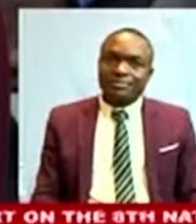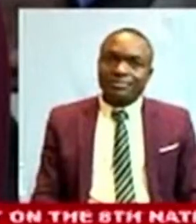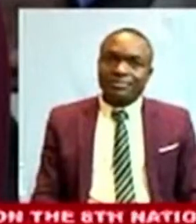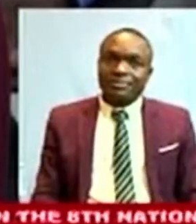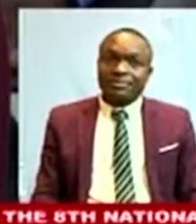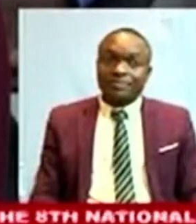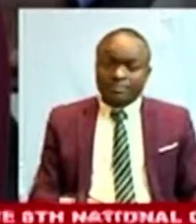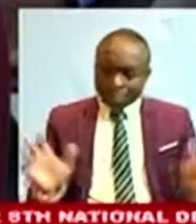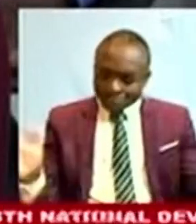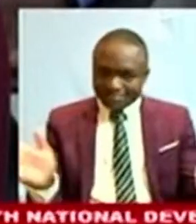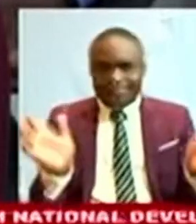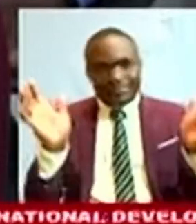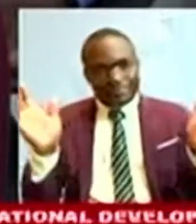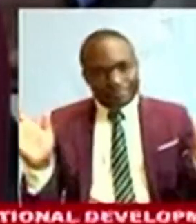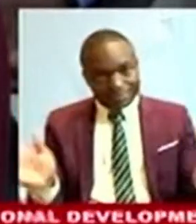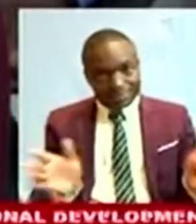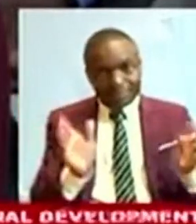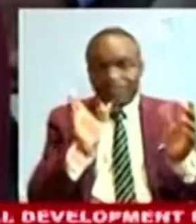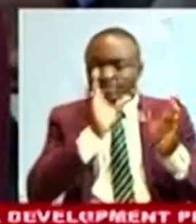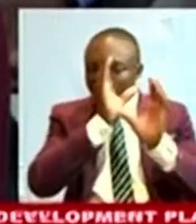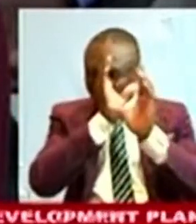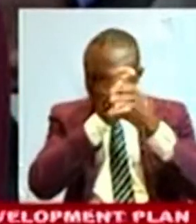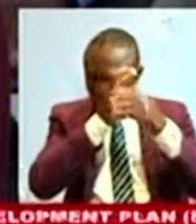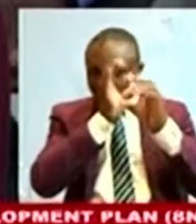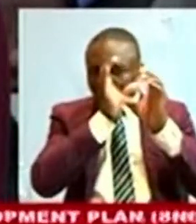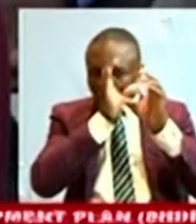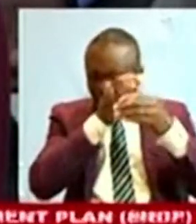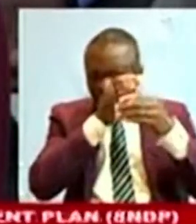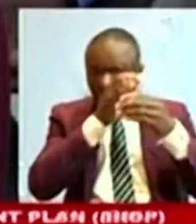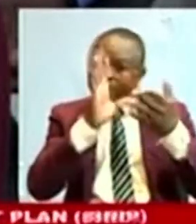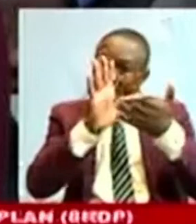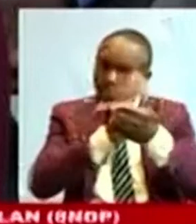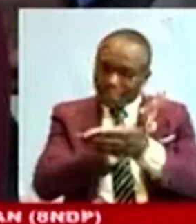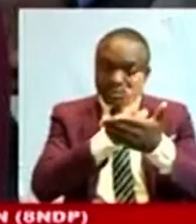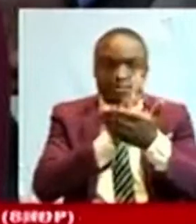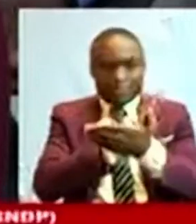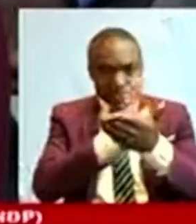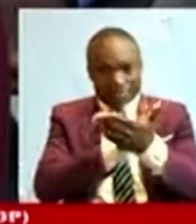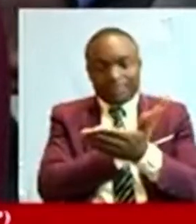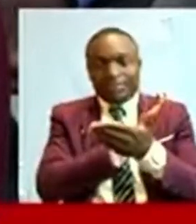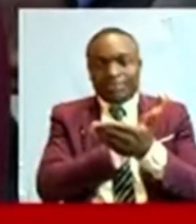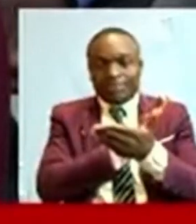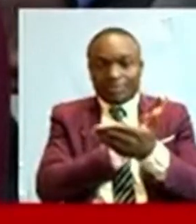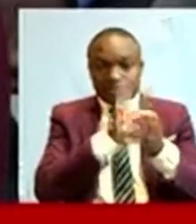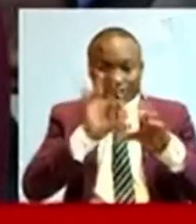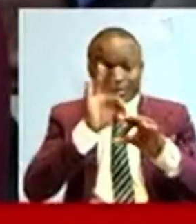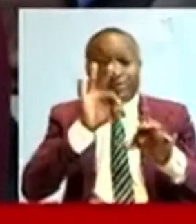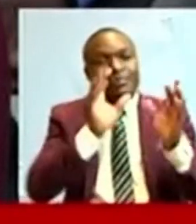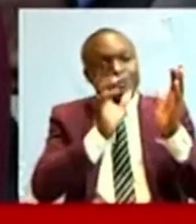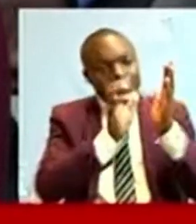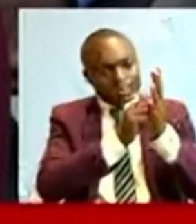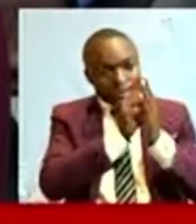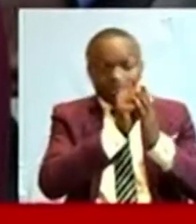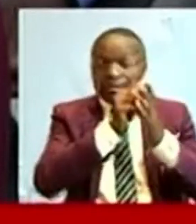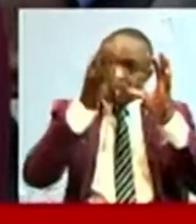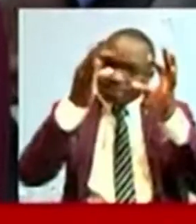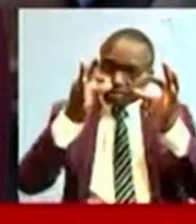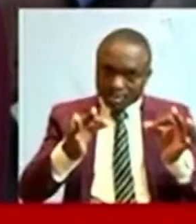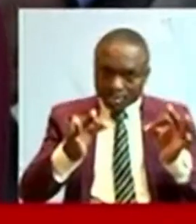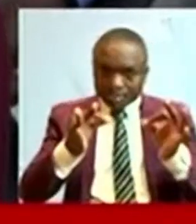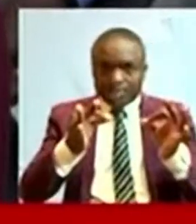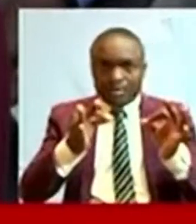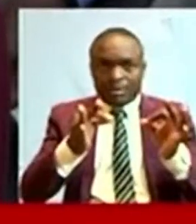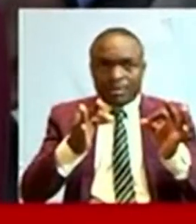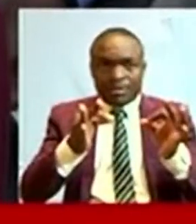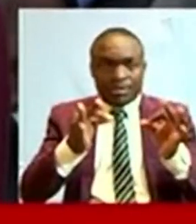we encourage screening for early detection of these cancers. As you know that when they are detected early,